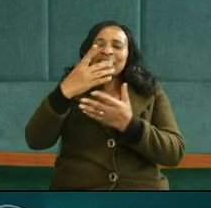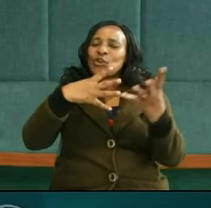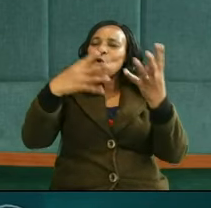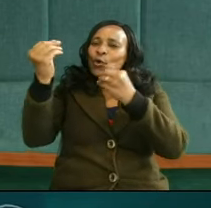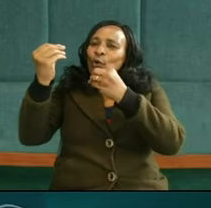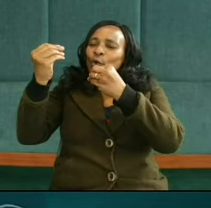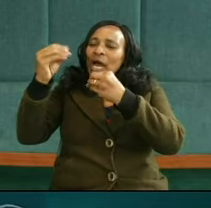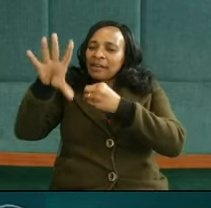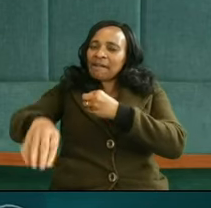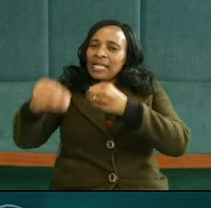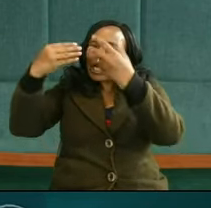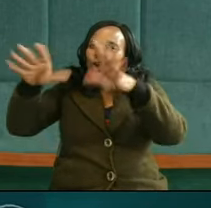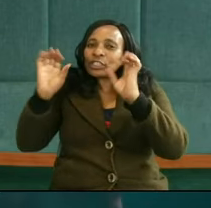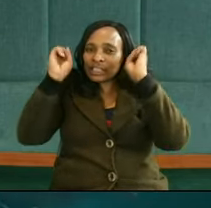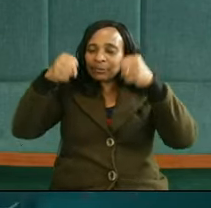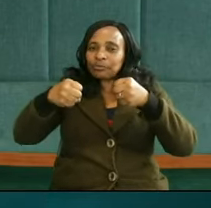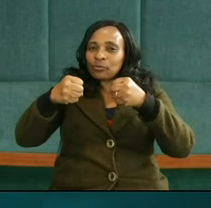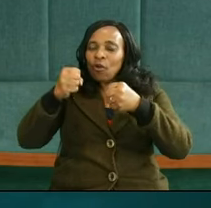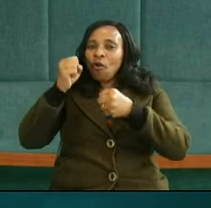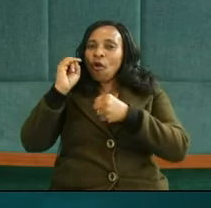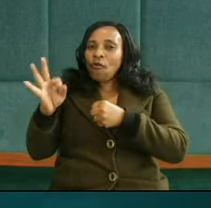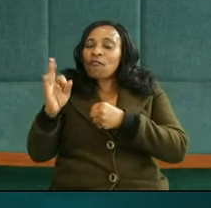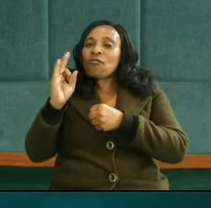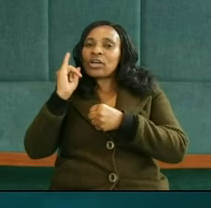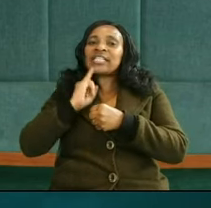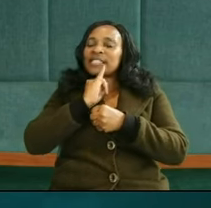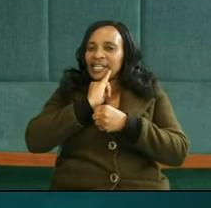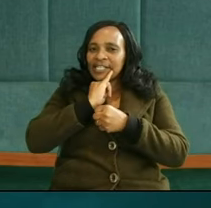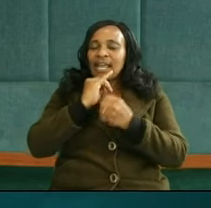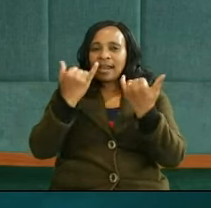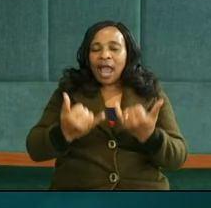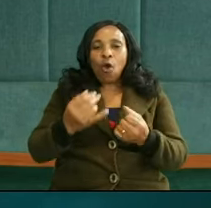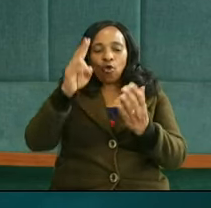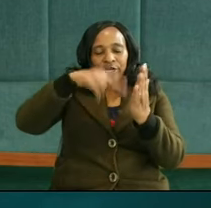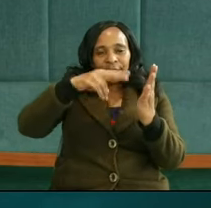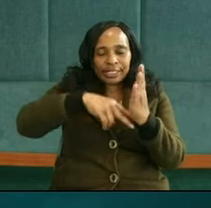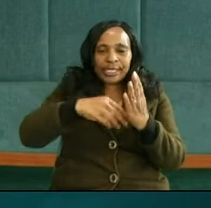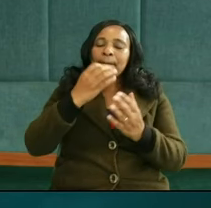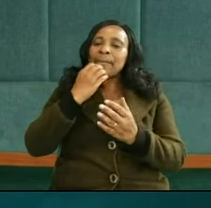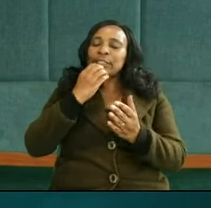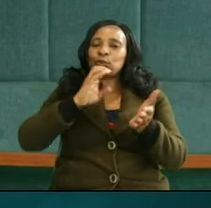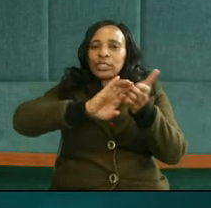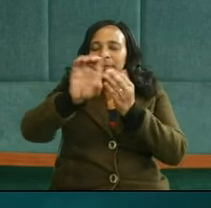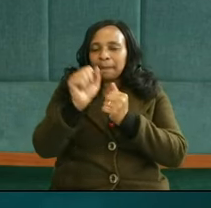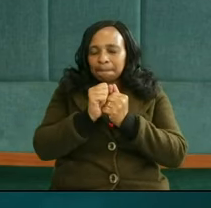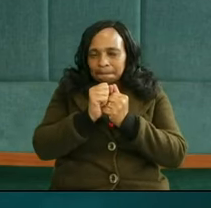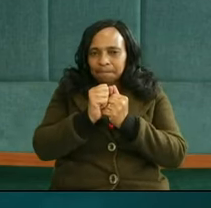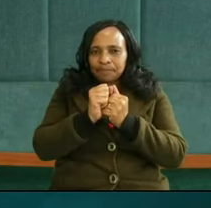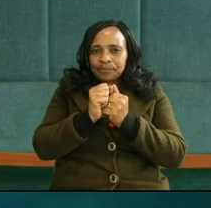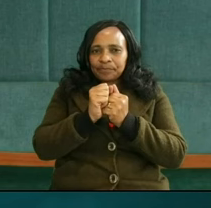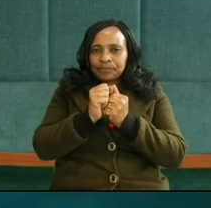Israel. Make sure that you don't go to the Samaritan. Read with me the book of Matthew chapter.